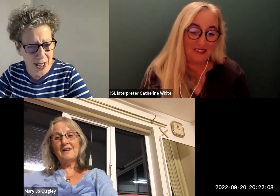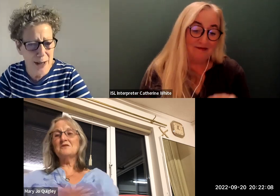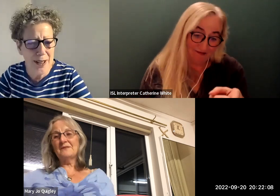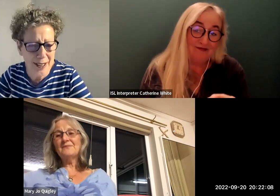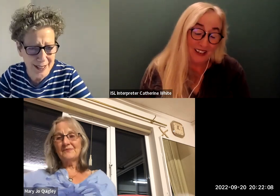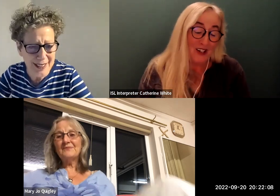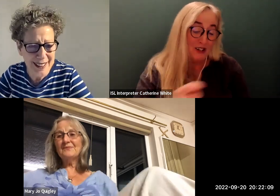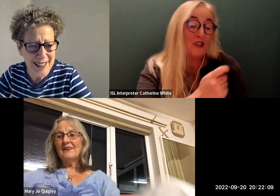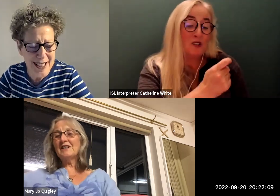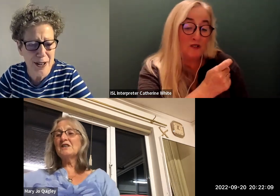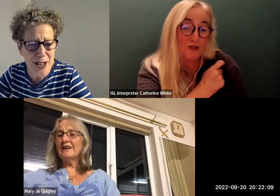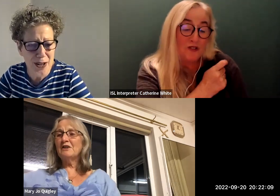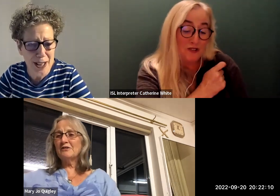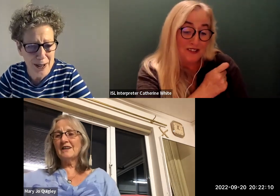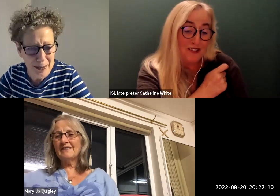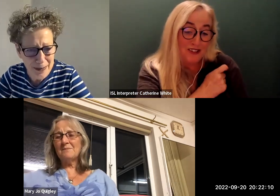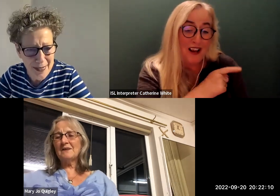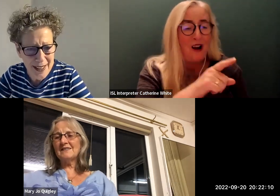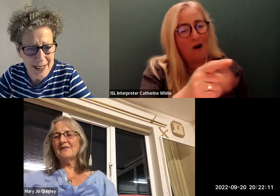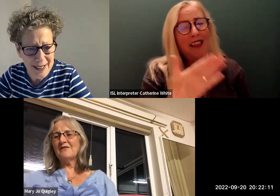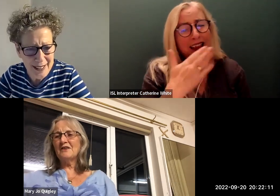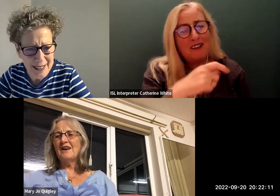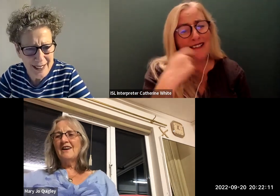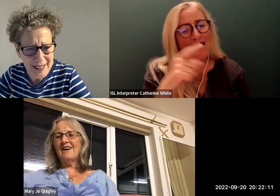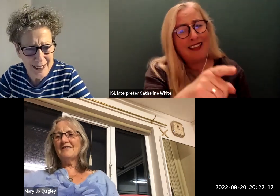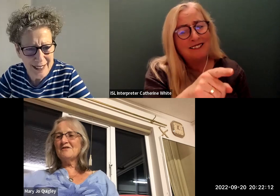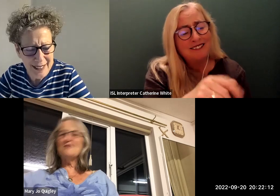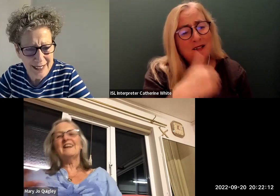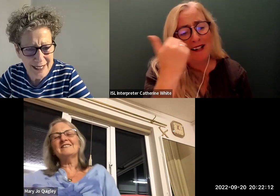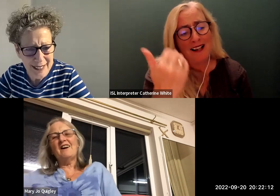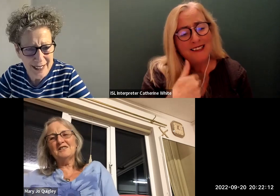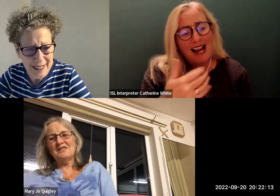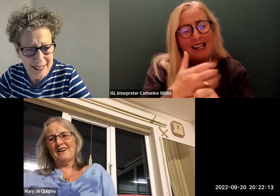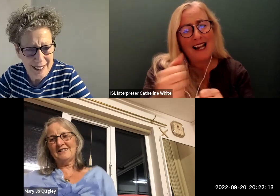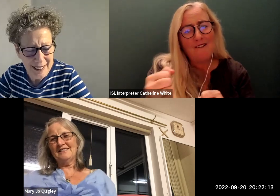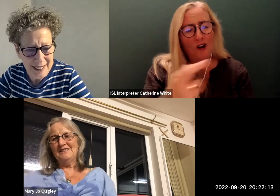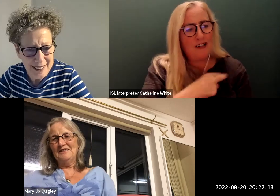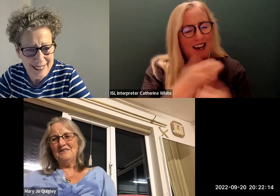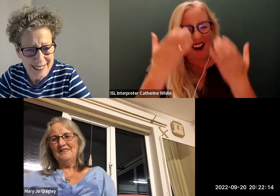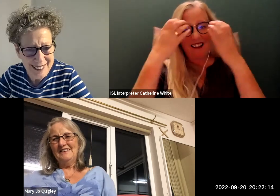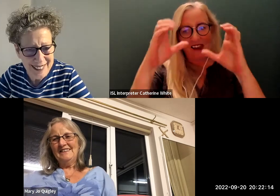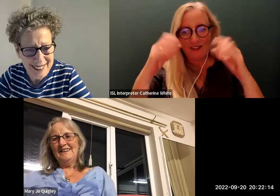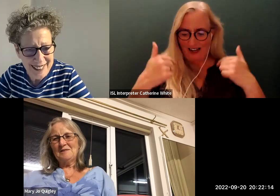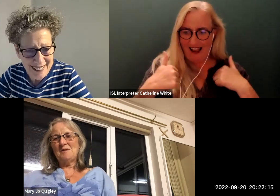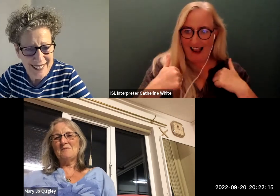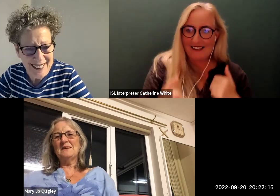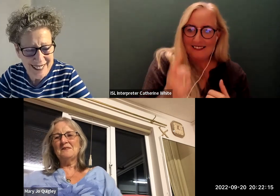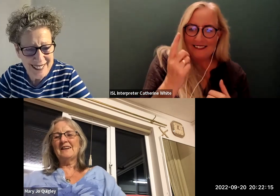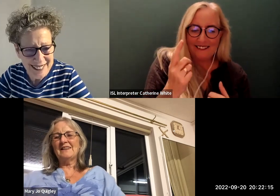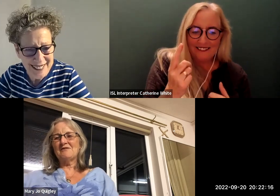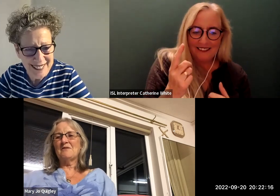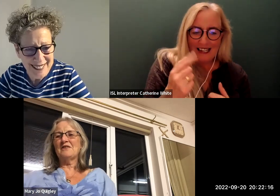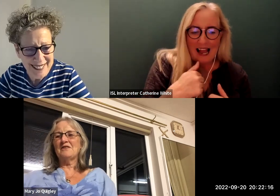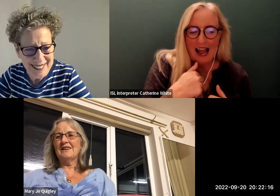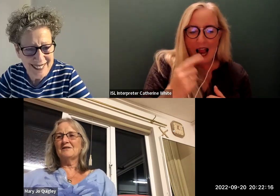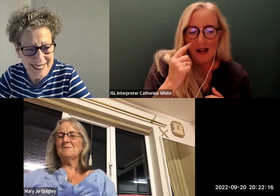that's true. human. Mm. It's a Actually, very thank you for saying that, because I've never really acknowledged that, you know. I was probably looking at it